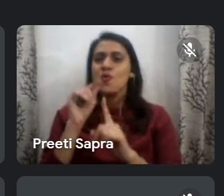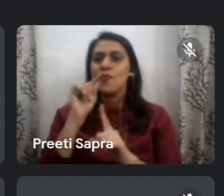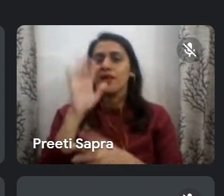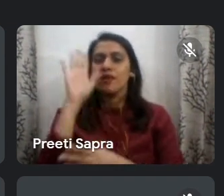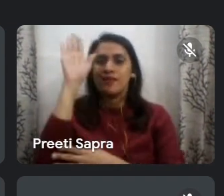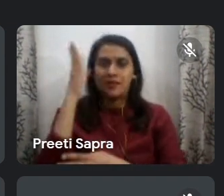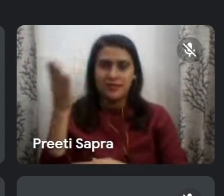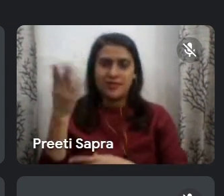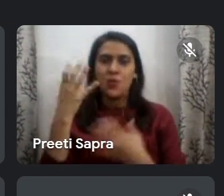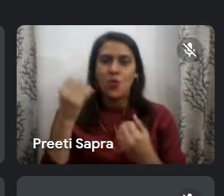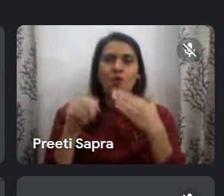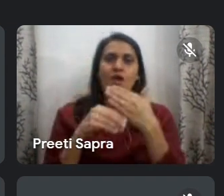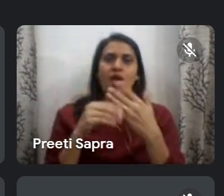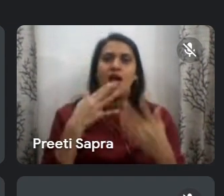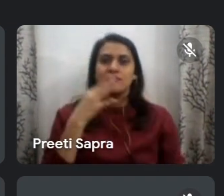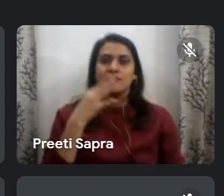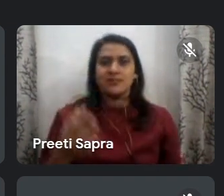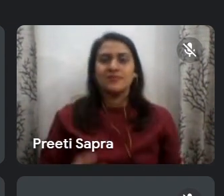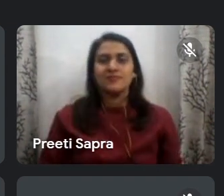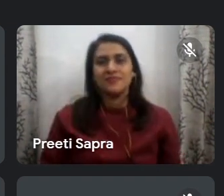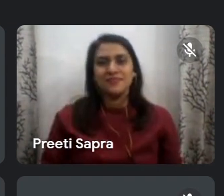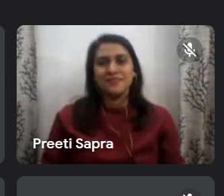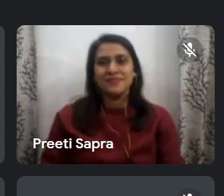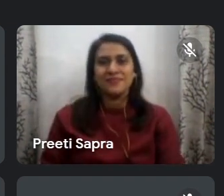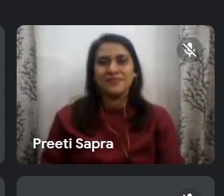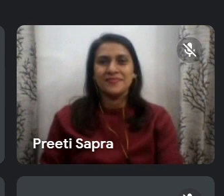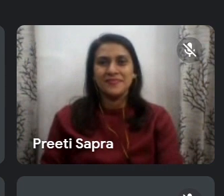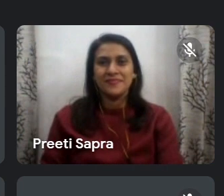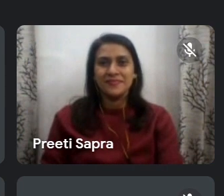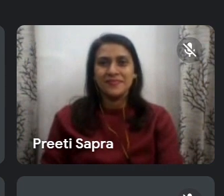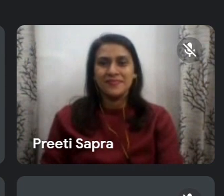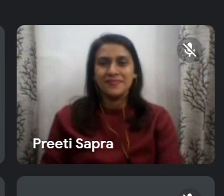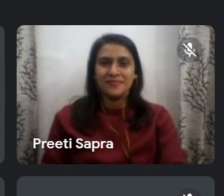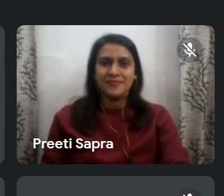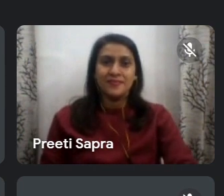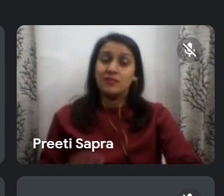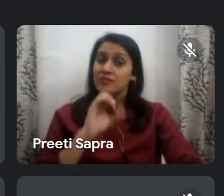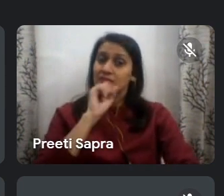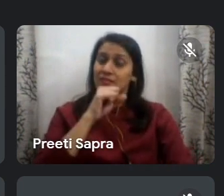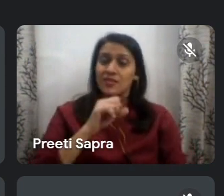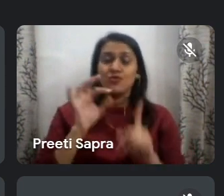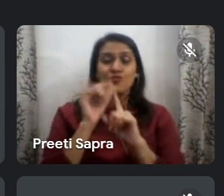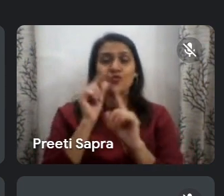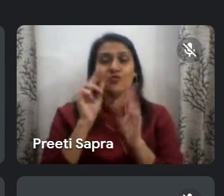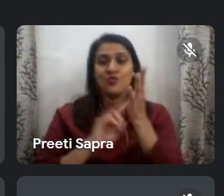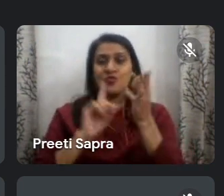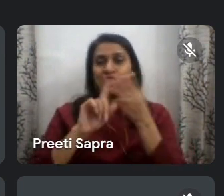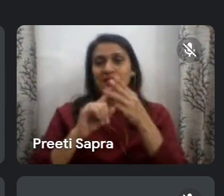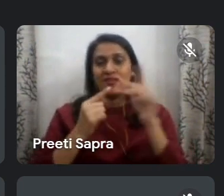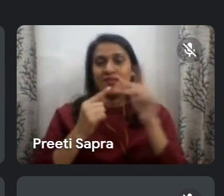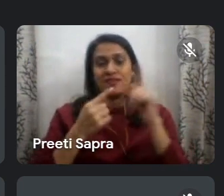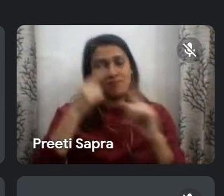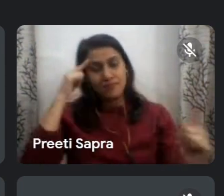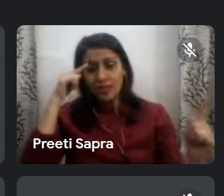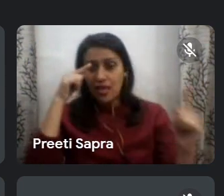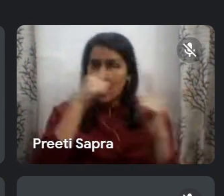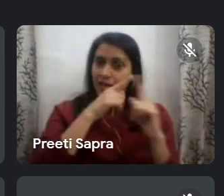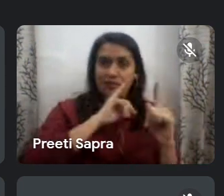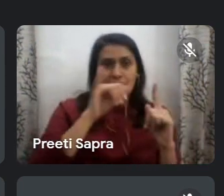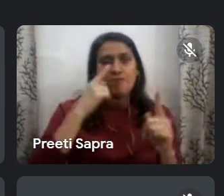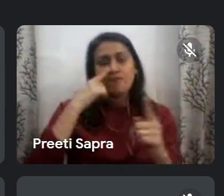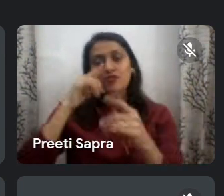add on. Please go ahead. No, very quick thing, and Puneet really struck a chord. And I agree with Puneet and Shreya